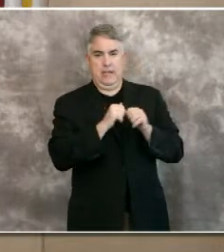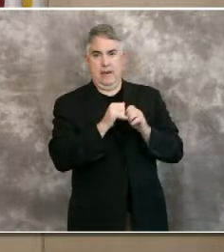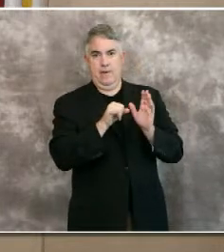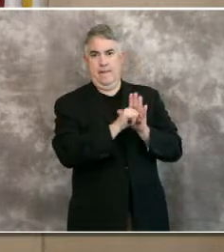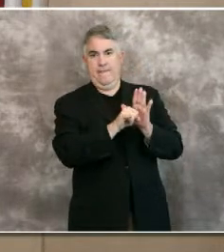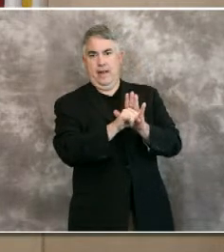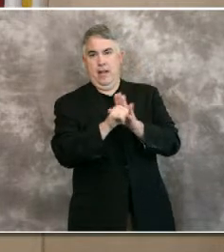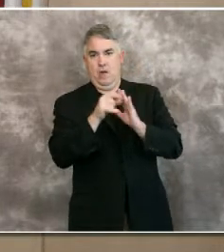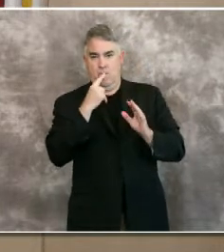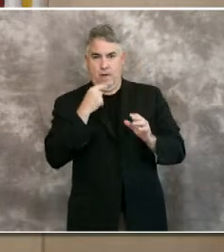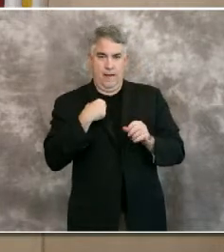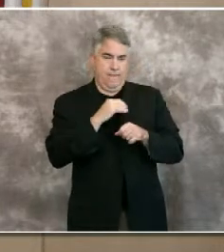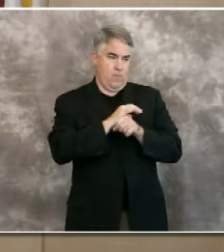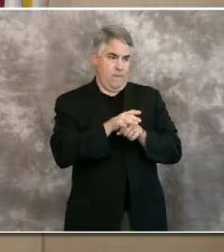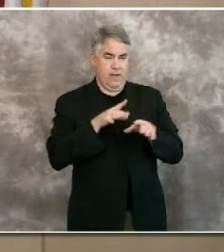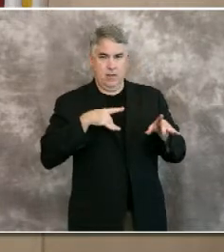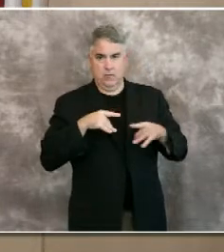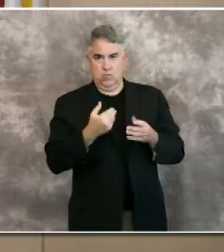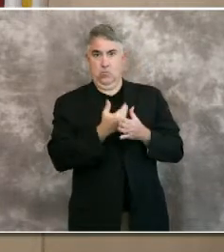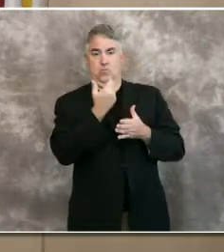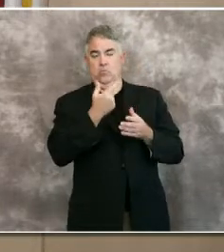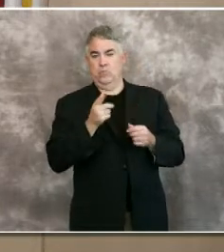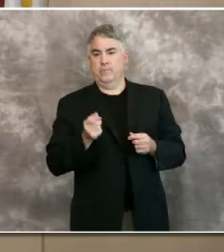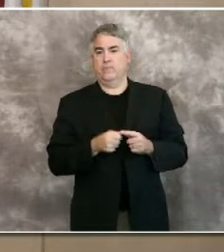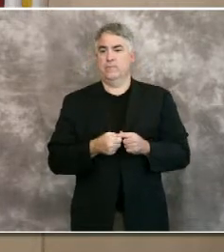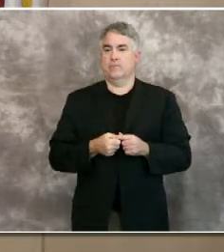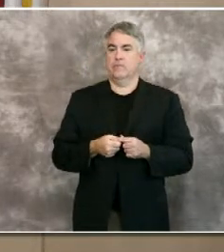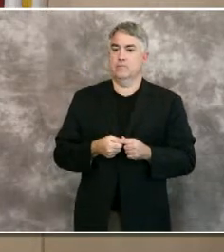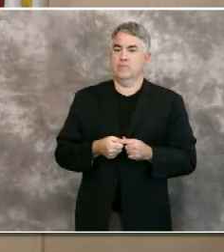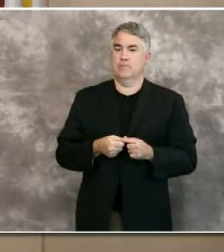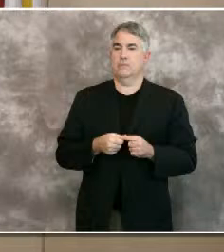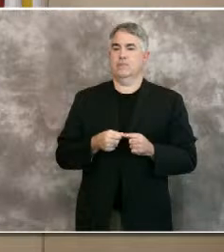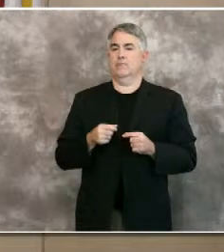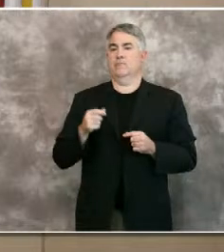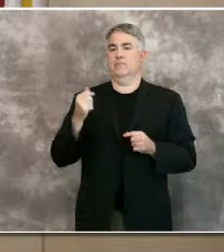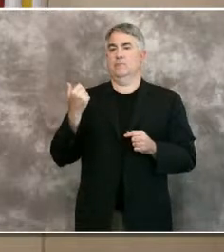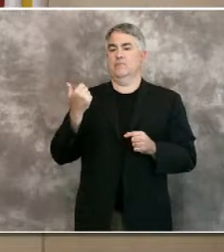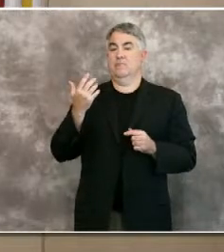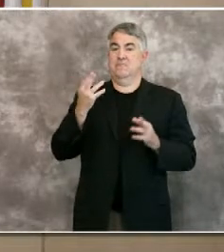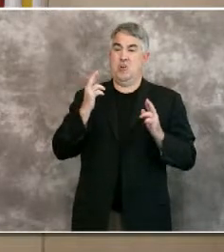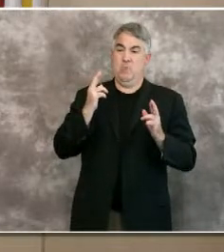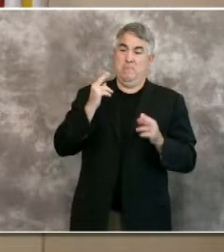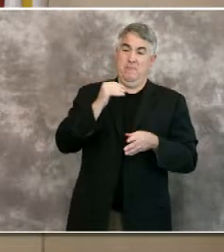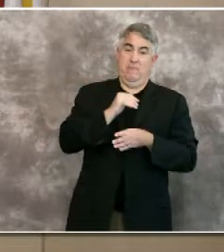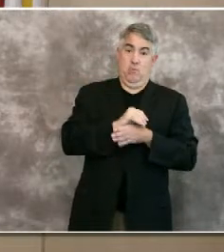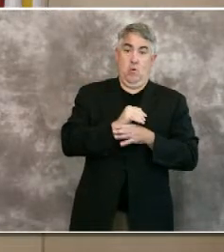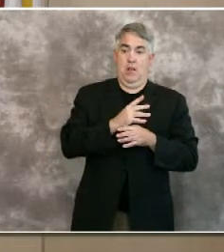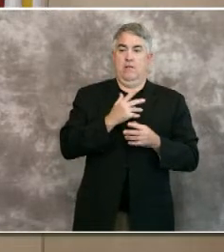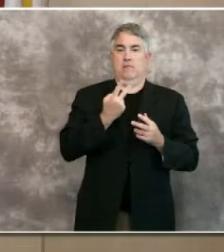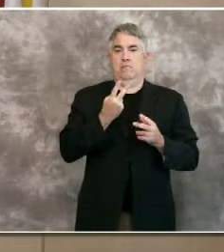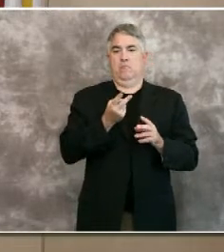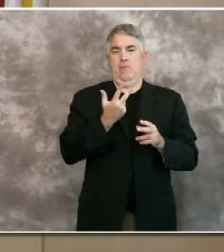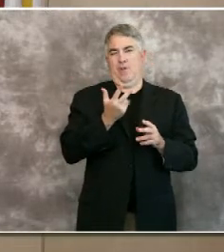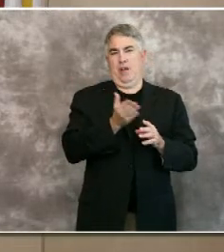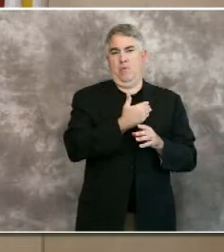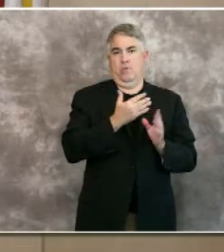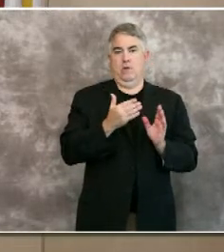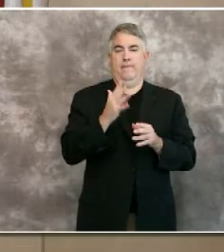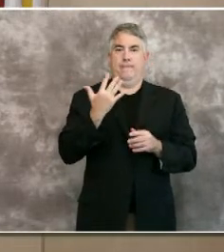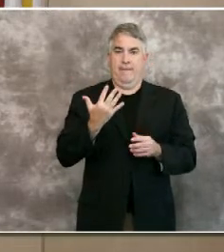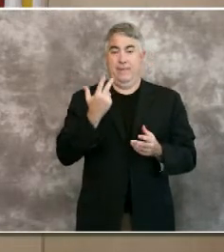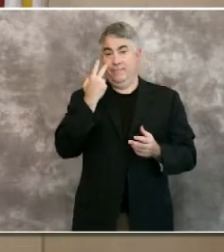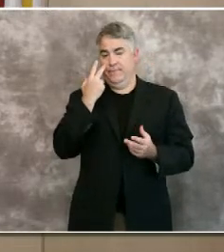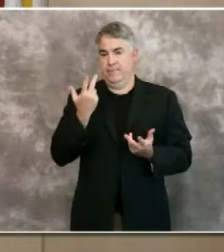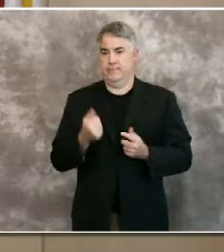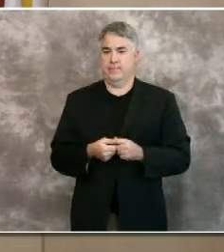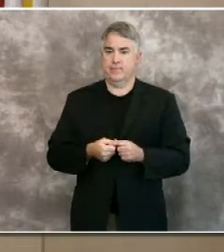11:59 tonight, then tomorrow we should have 5 outbreaks. Now, as the nation,